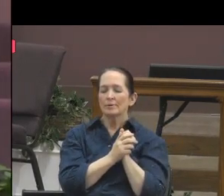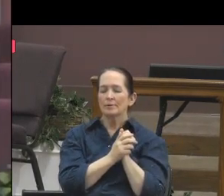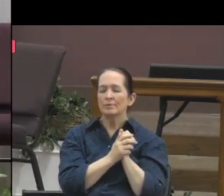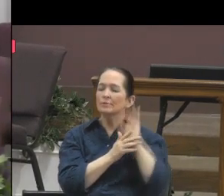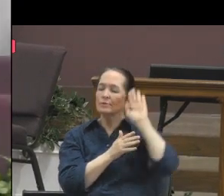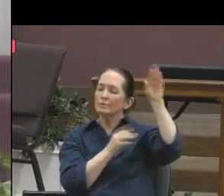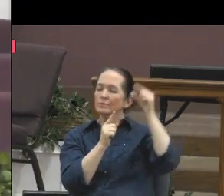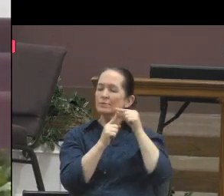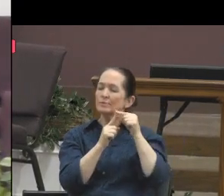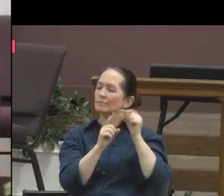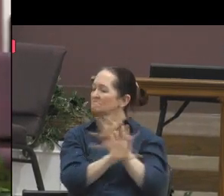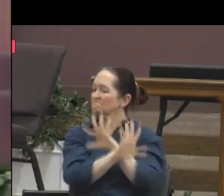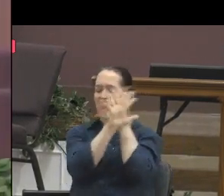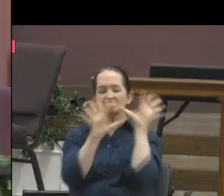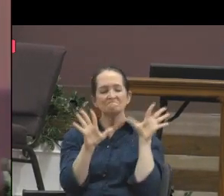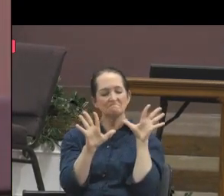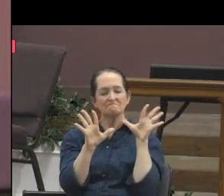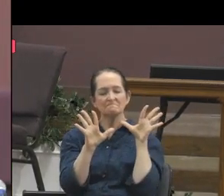Your Word is clear.